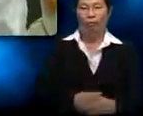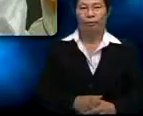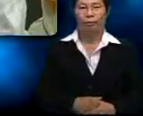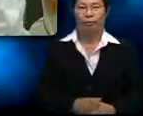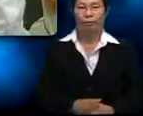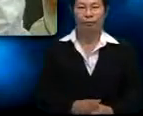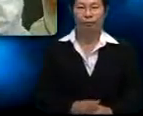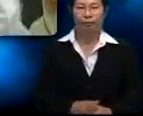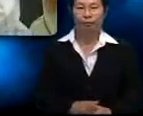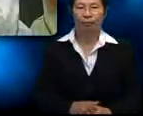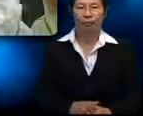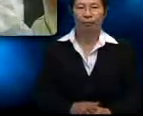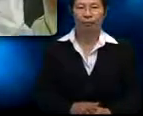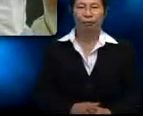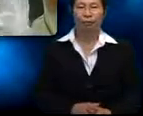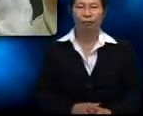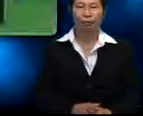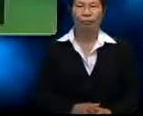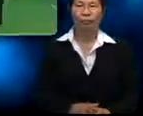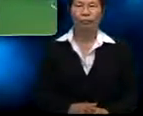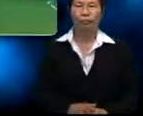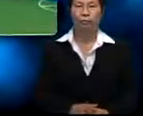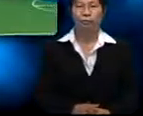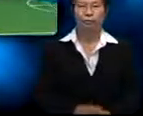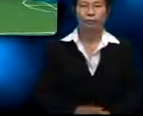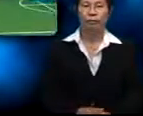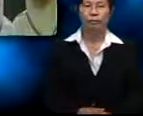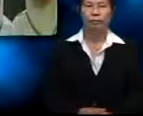angle. Okay? Okay?